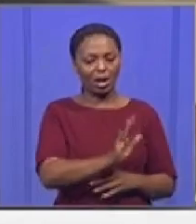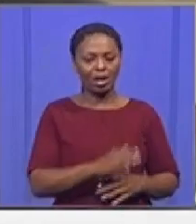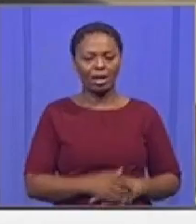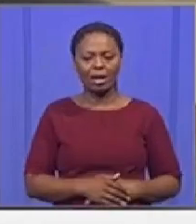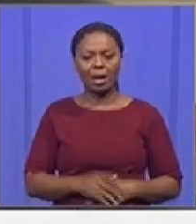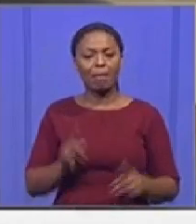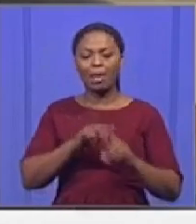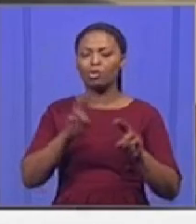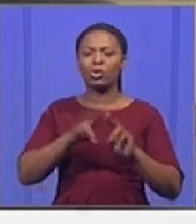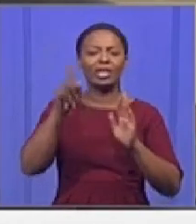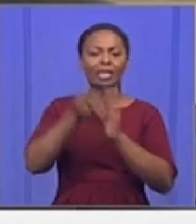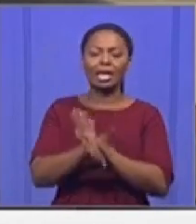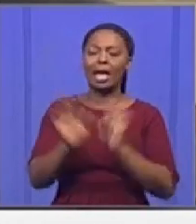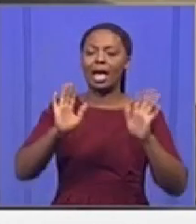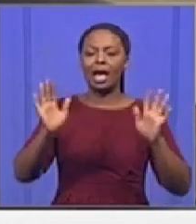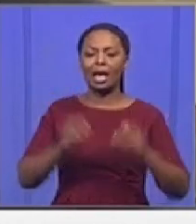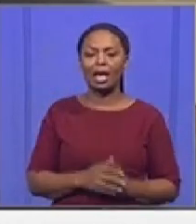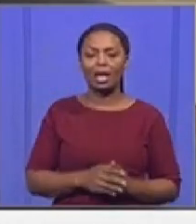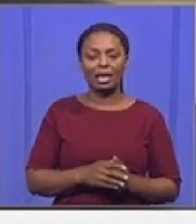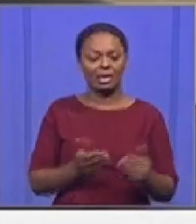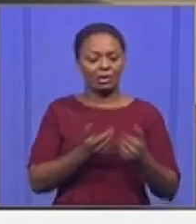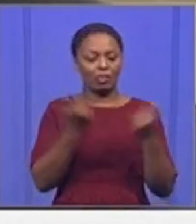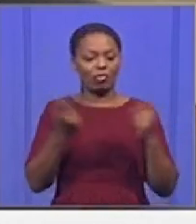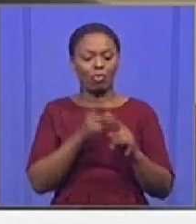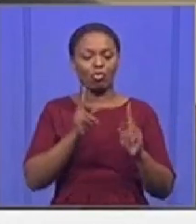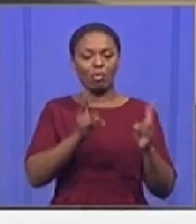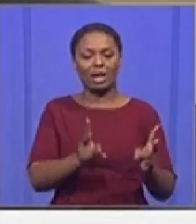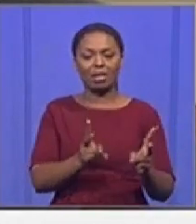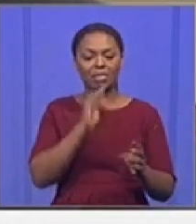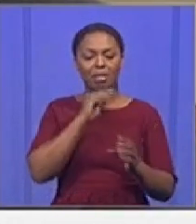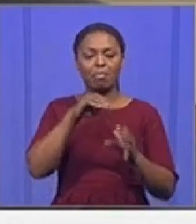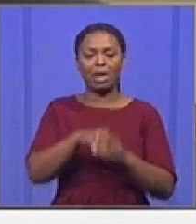kill. The deviation from normal is also part of nature.